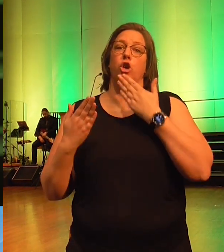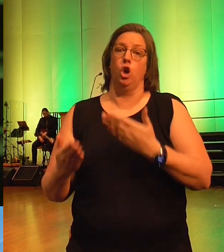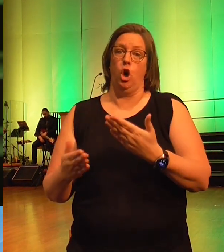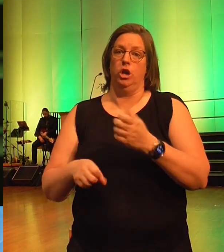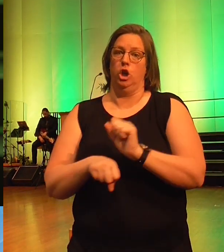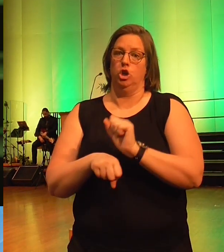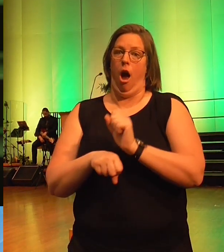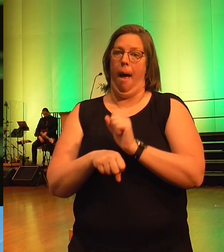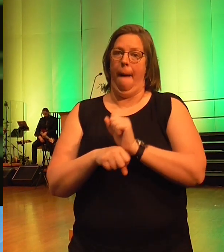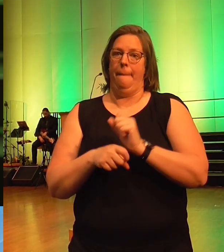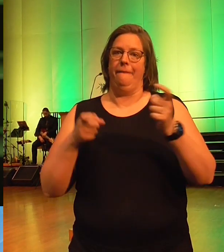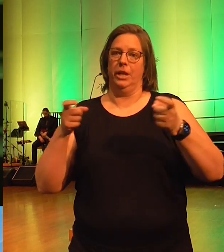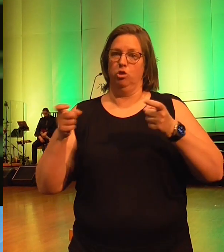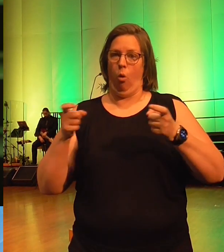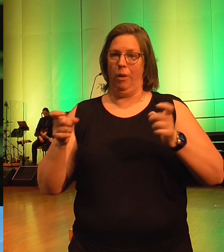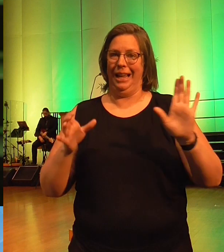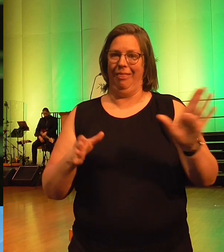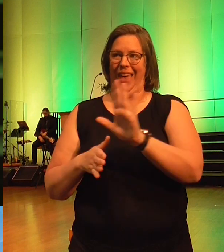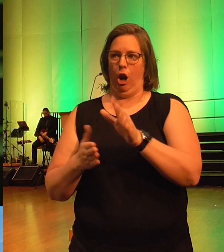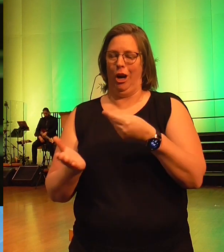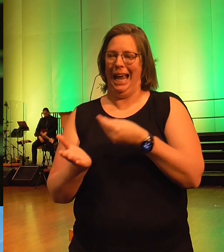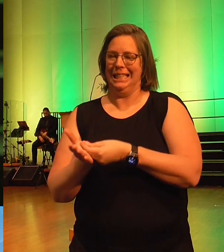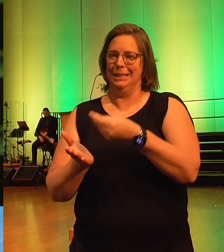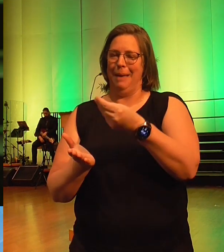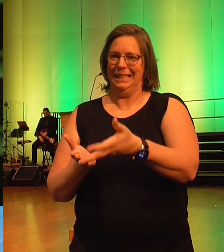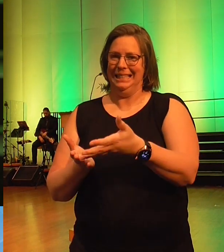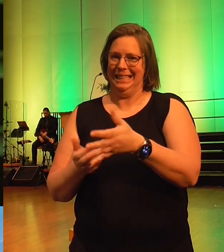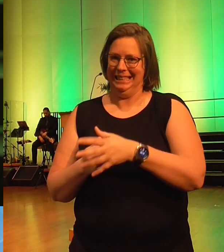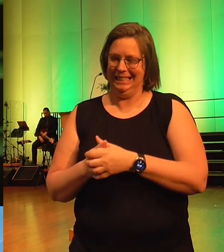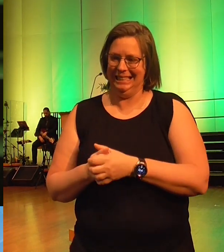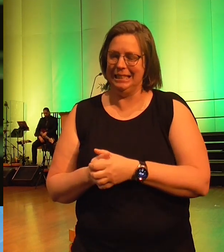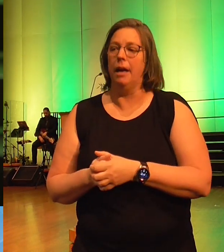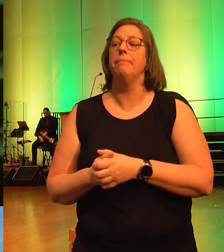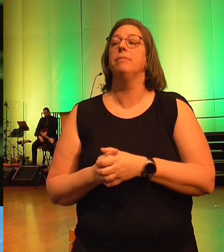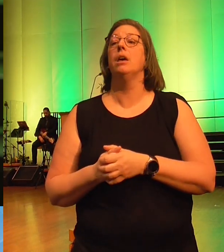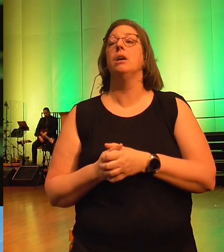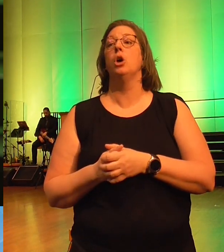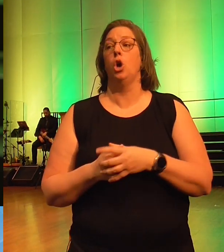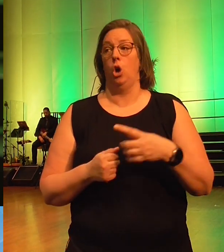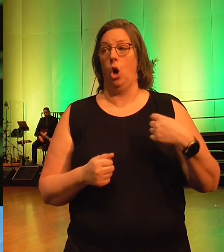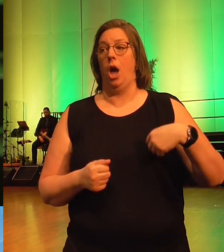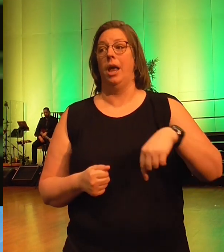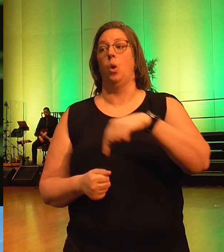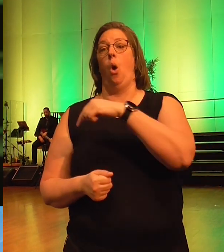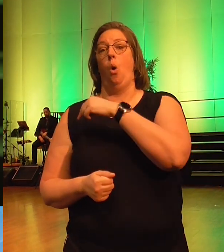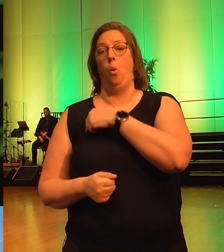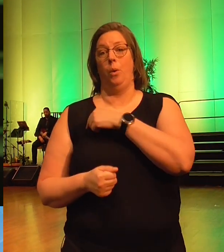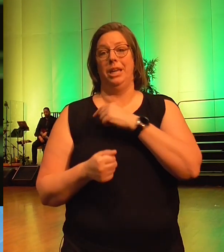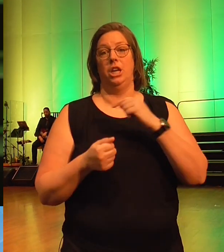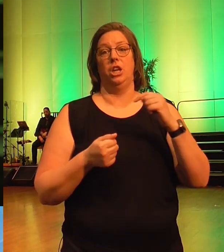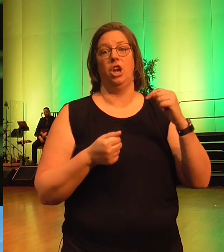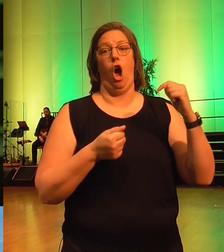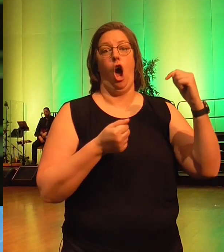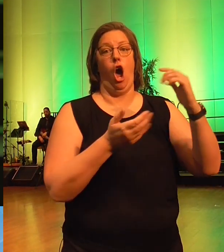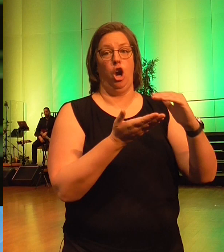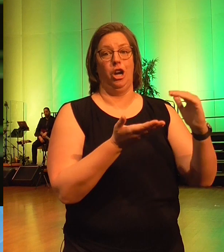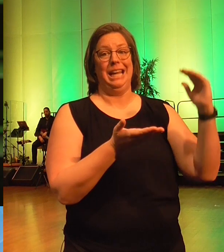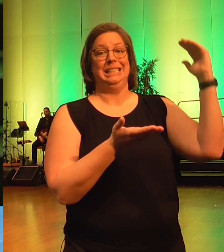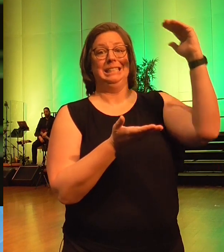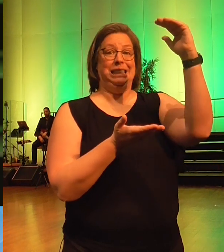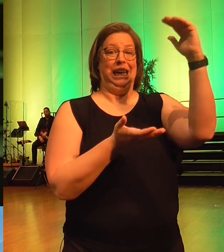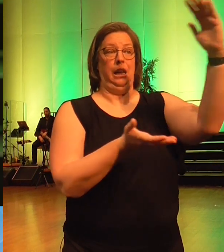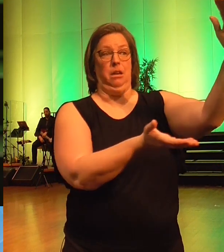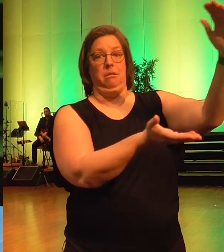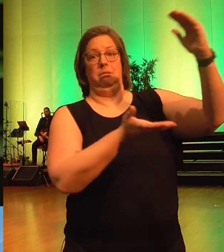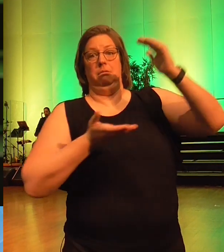control. And we are exceeding the budget for our contributions year to date, the calendar